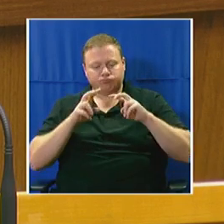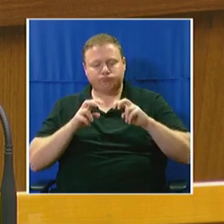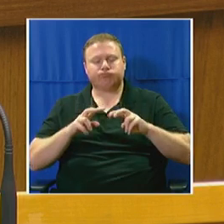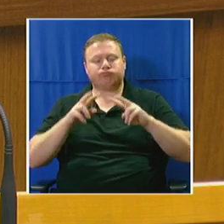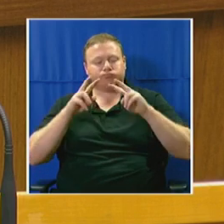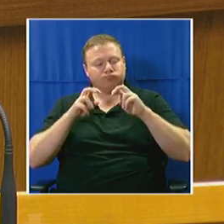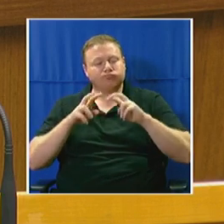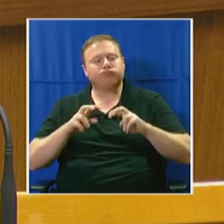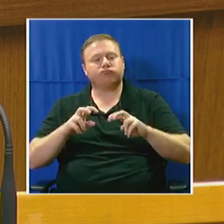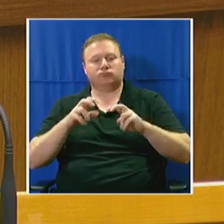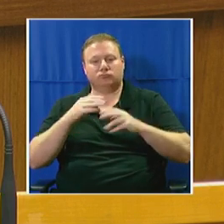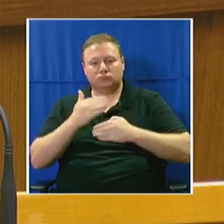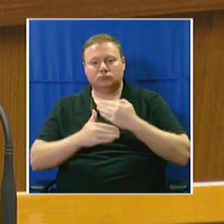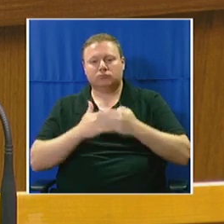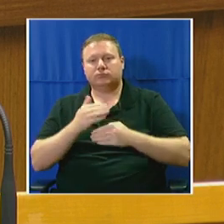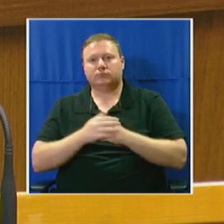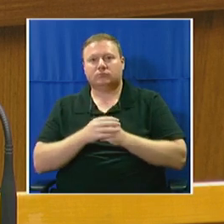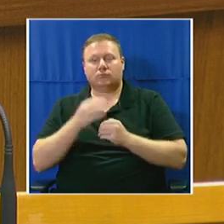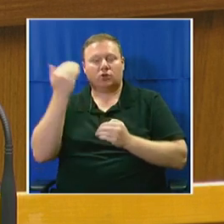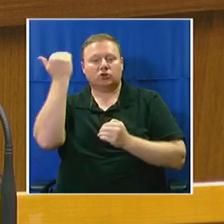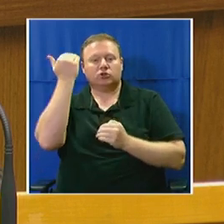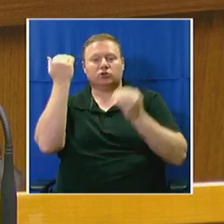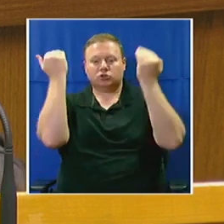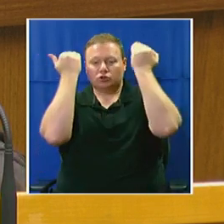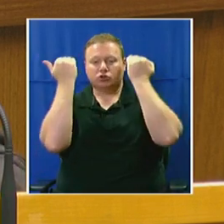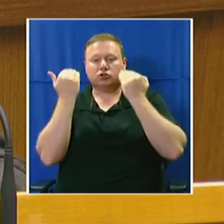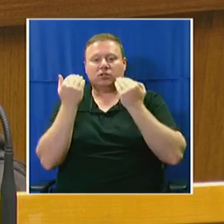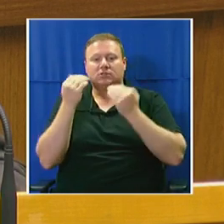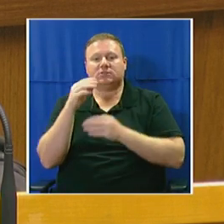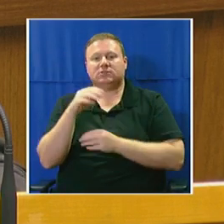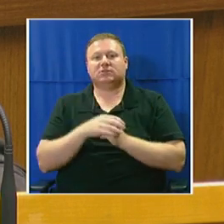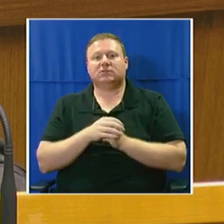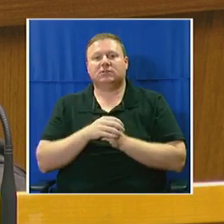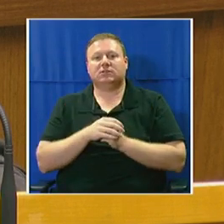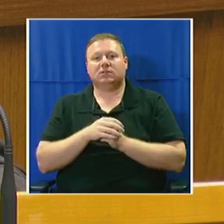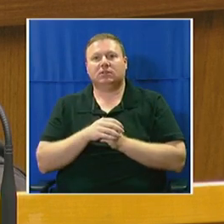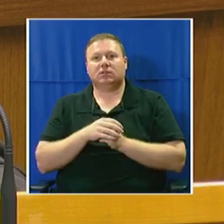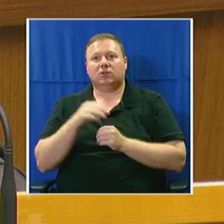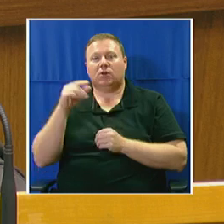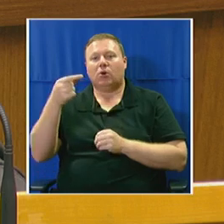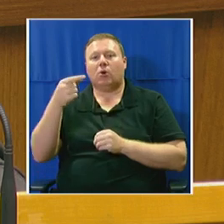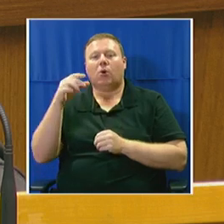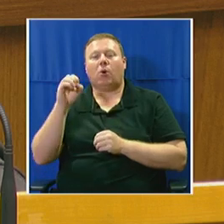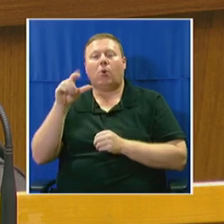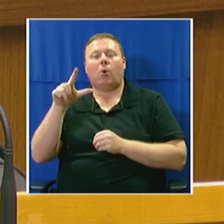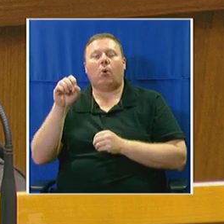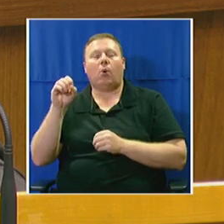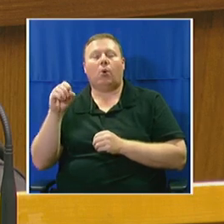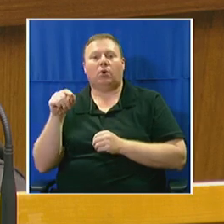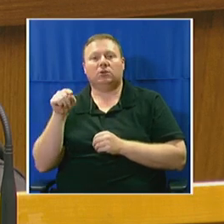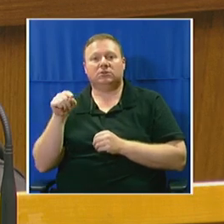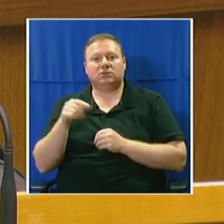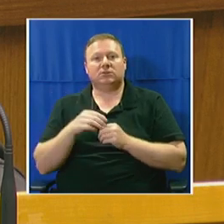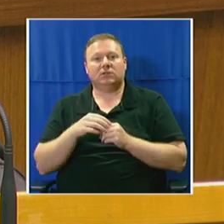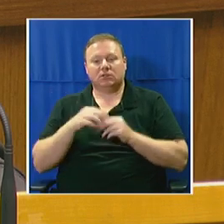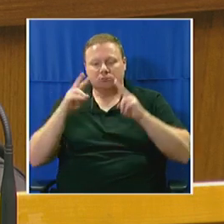into their Fitness these two advocates to hold such